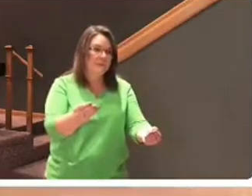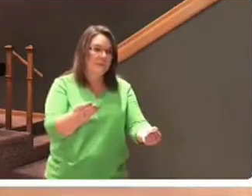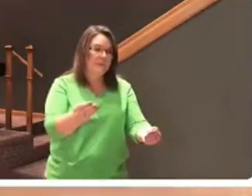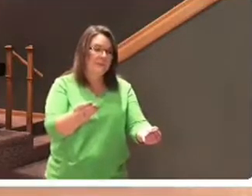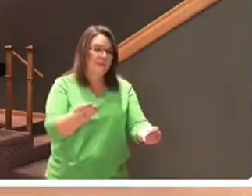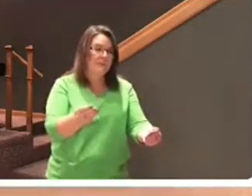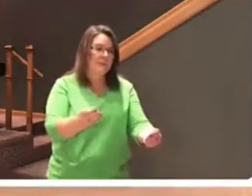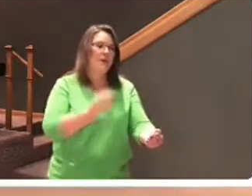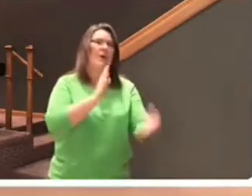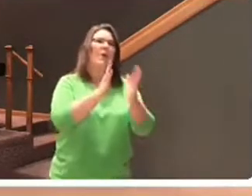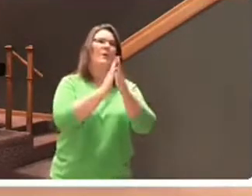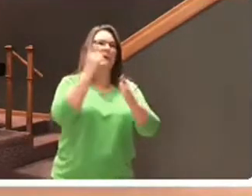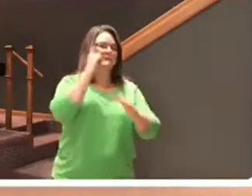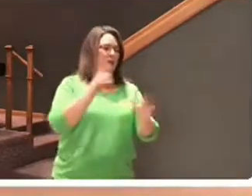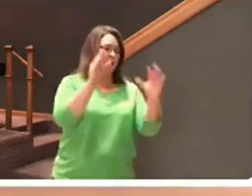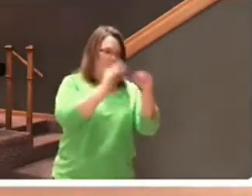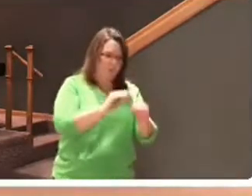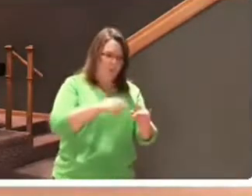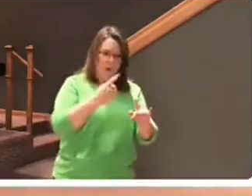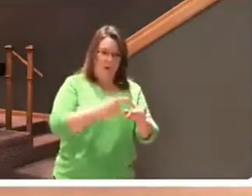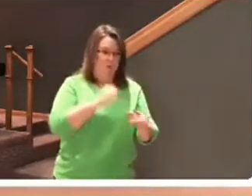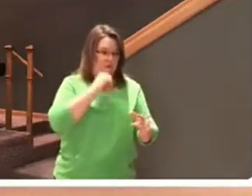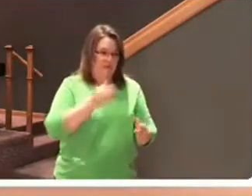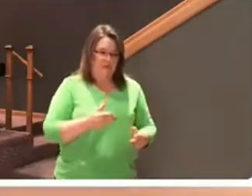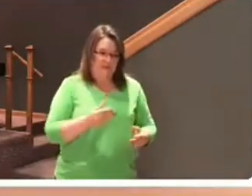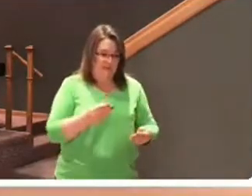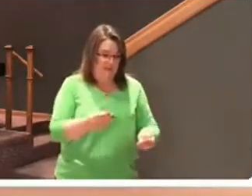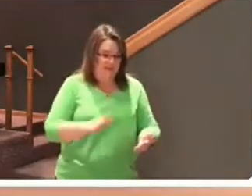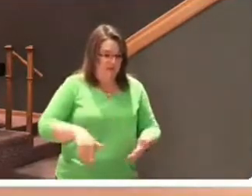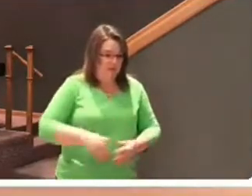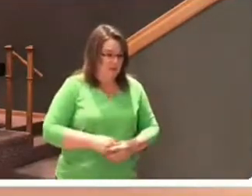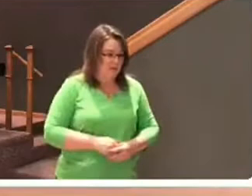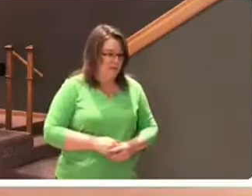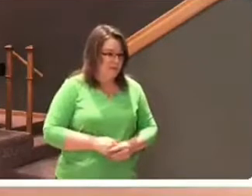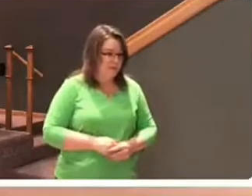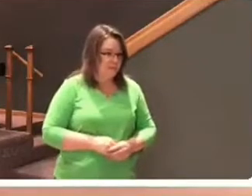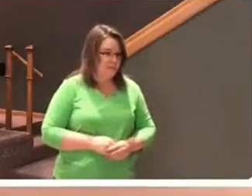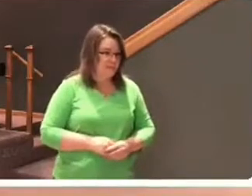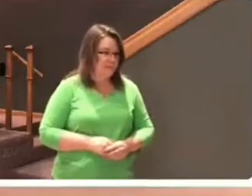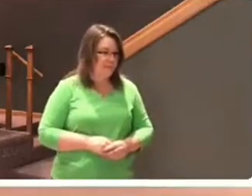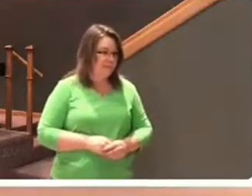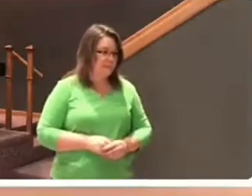Or are you asking for the more when you haven't even given yet?